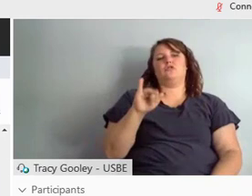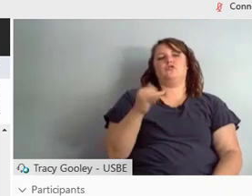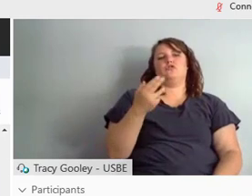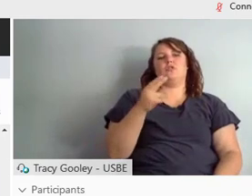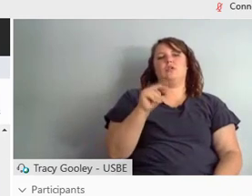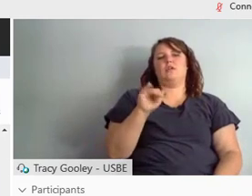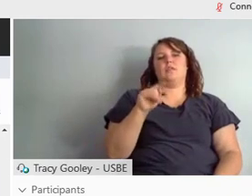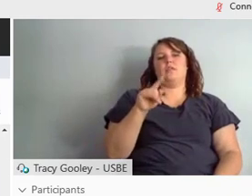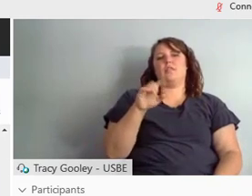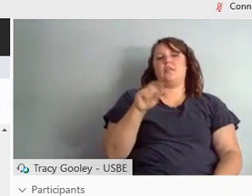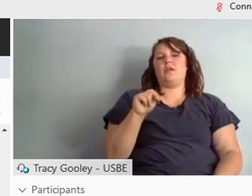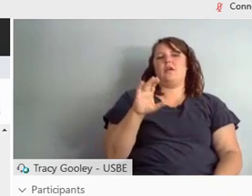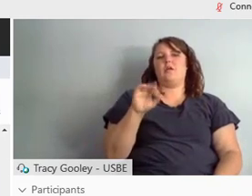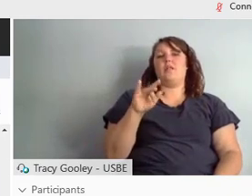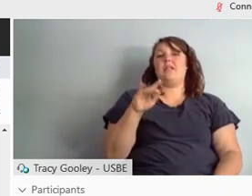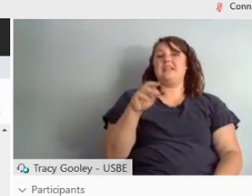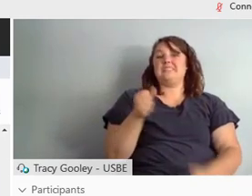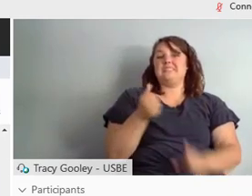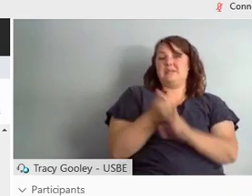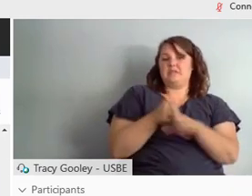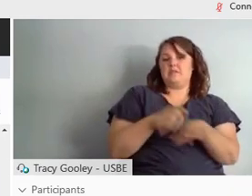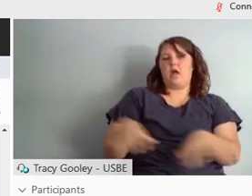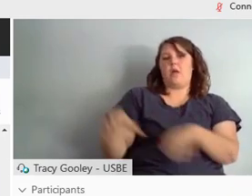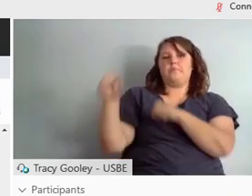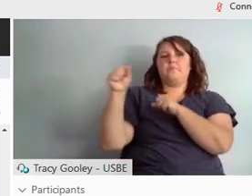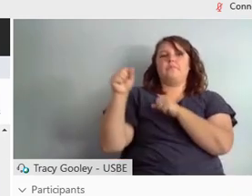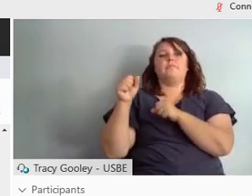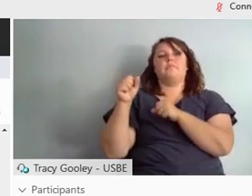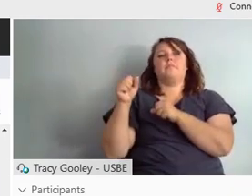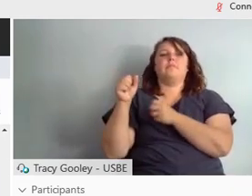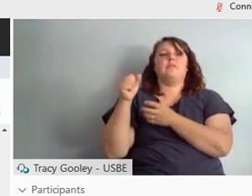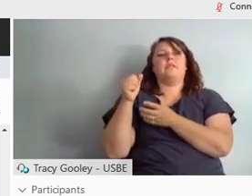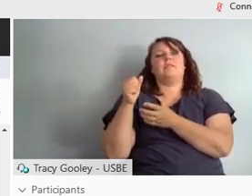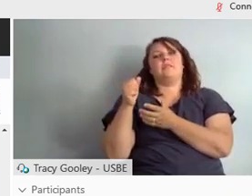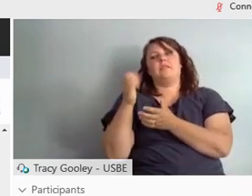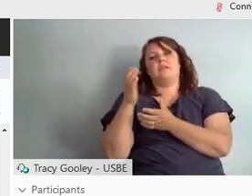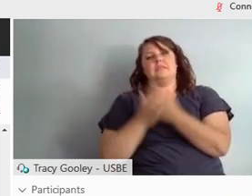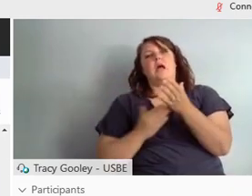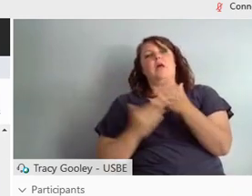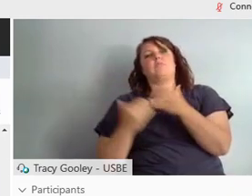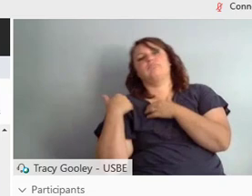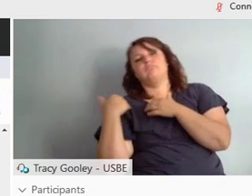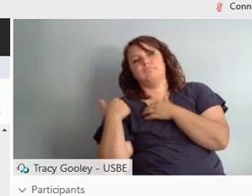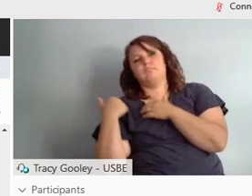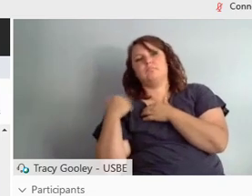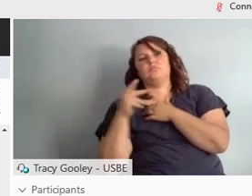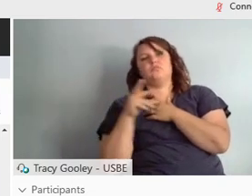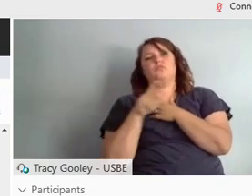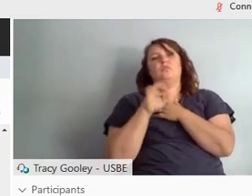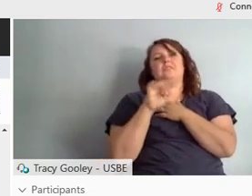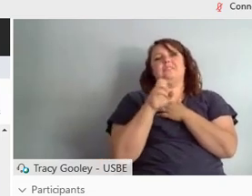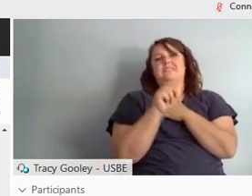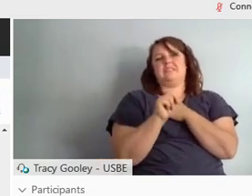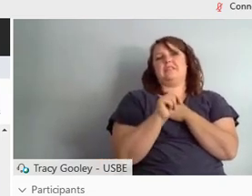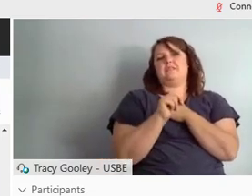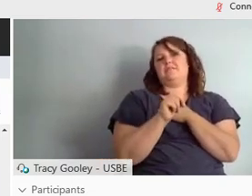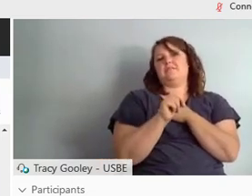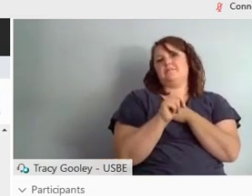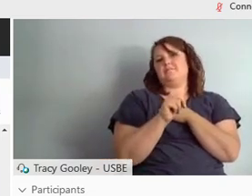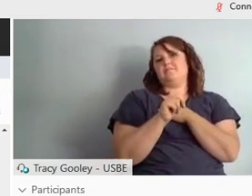Jonathan Collins, and he's stepping in to help take over some of the duties that Kristen Campbell used to do. If you